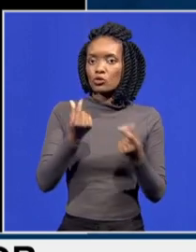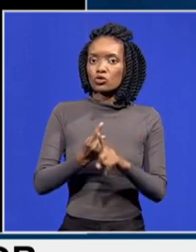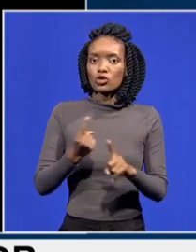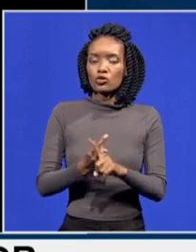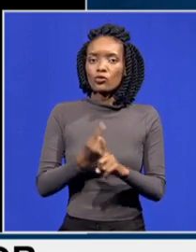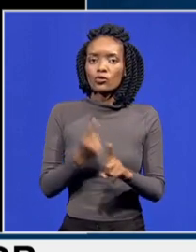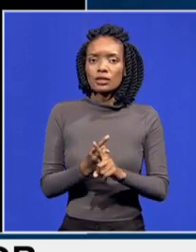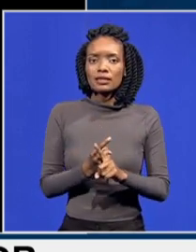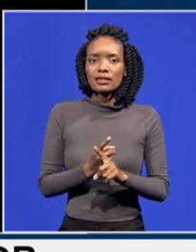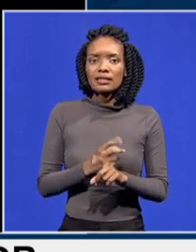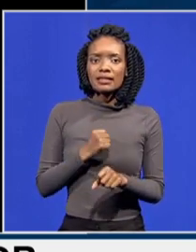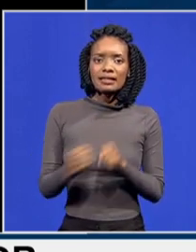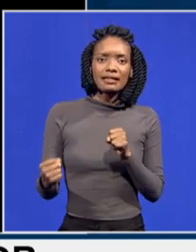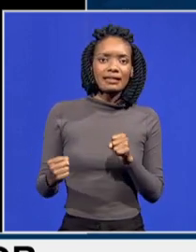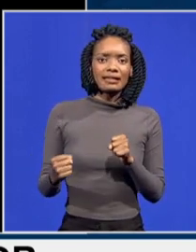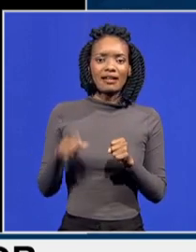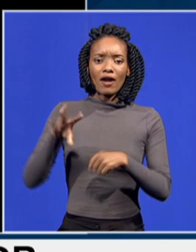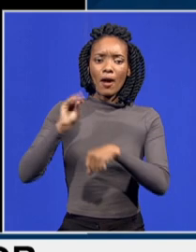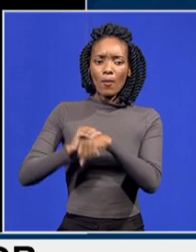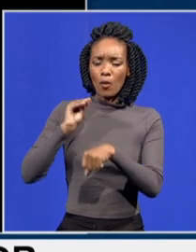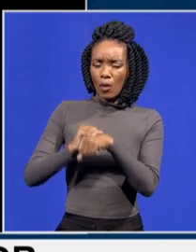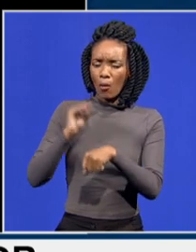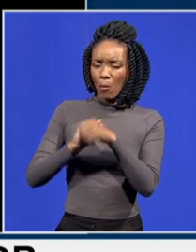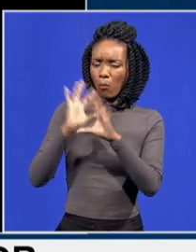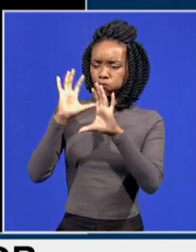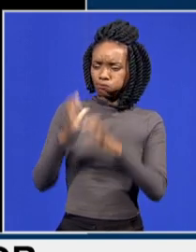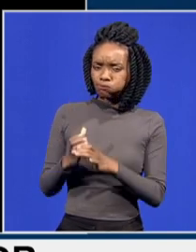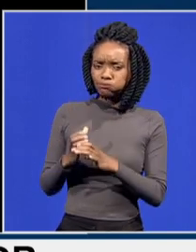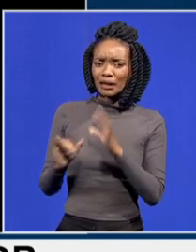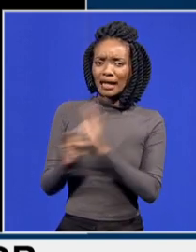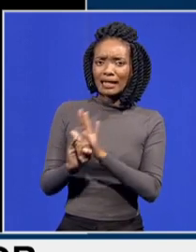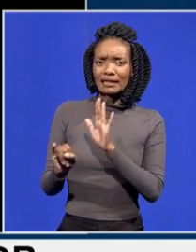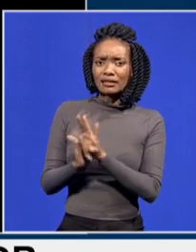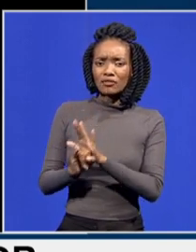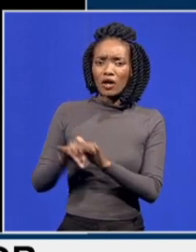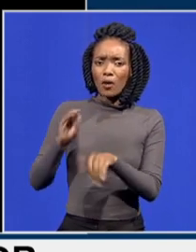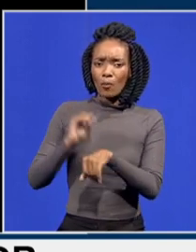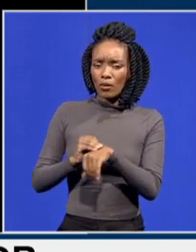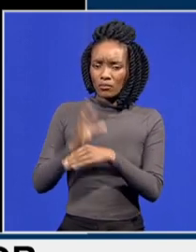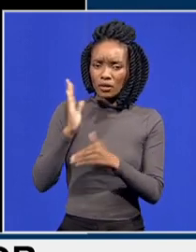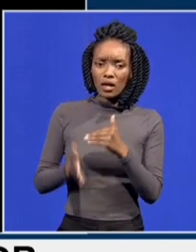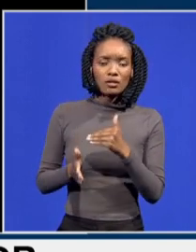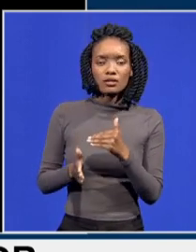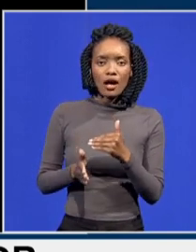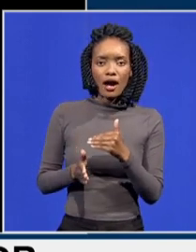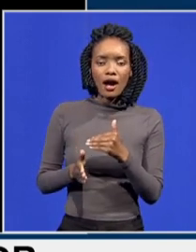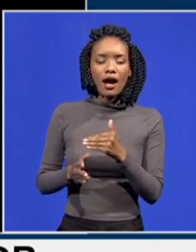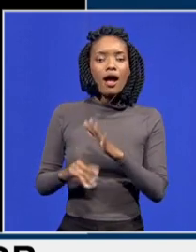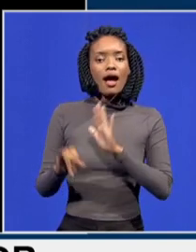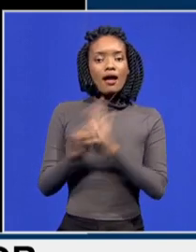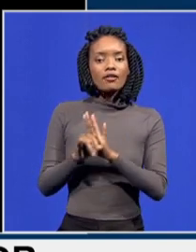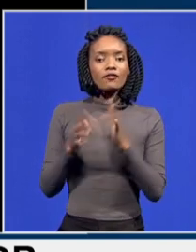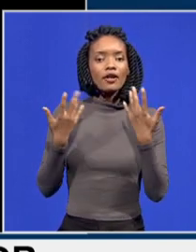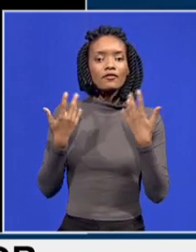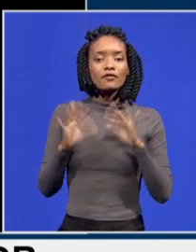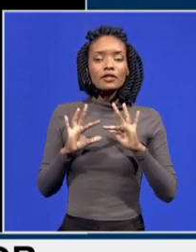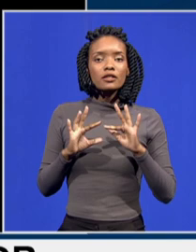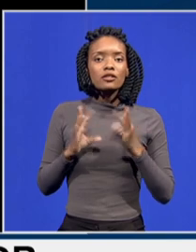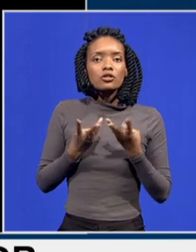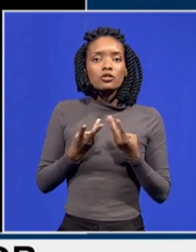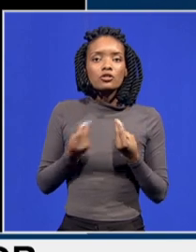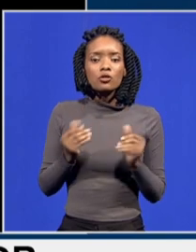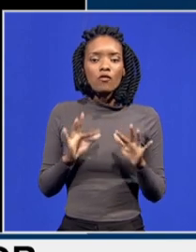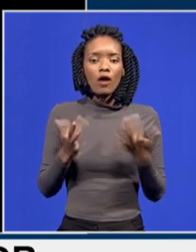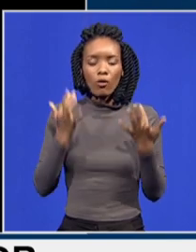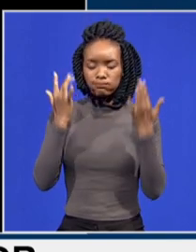who wants to stick to a problem and identify a problem and end there. He would say, Frans, what can we do about this? What can